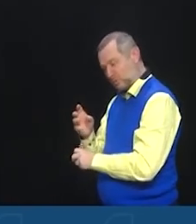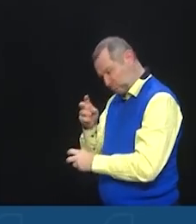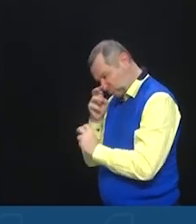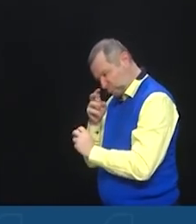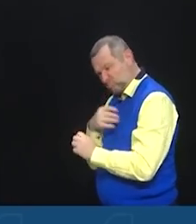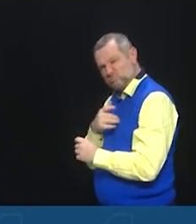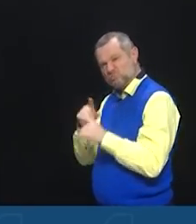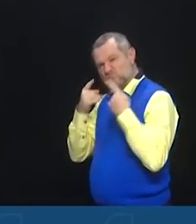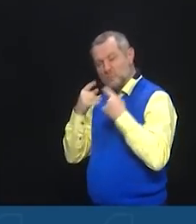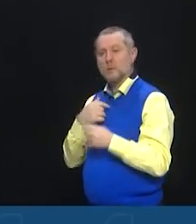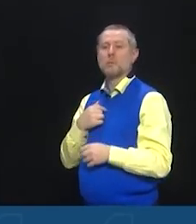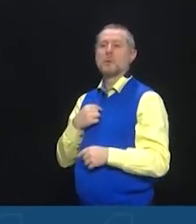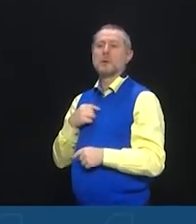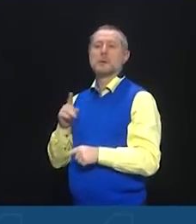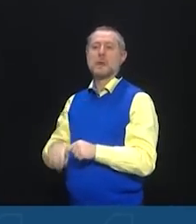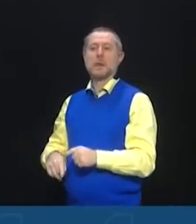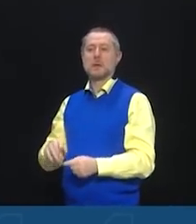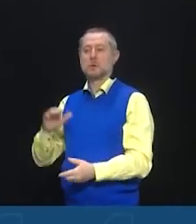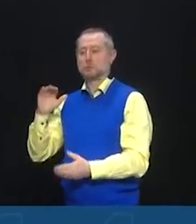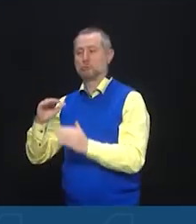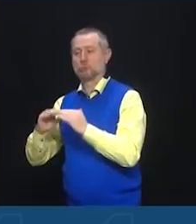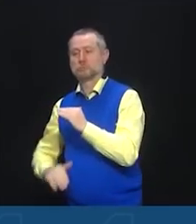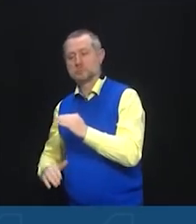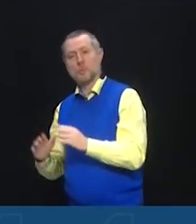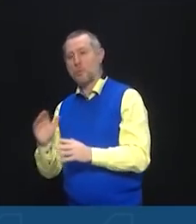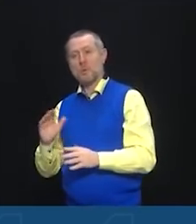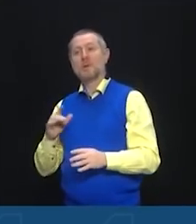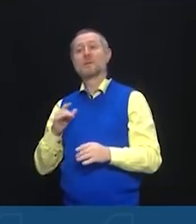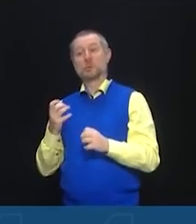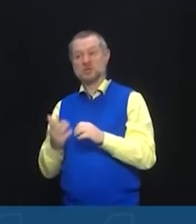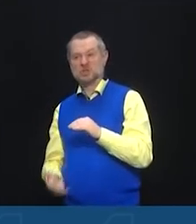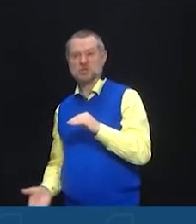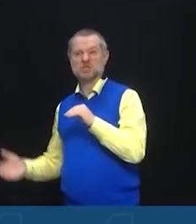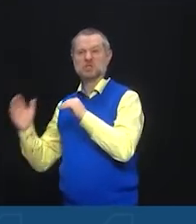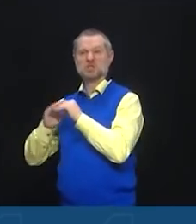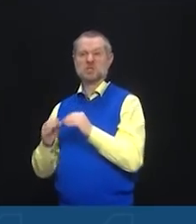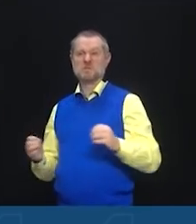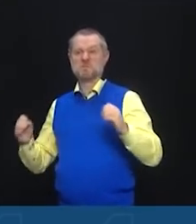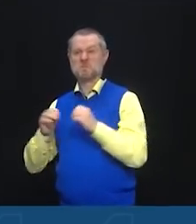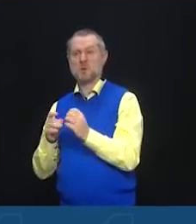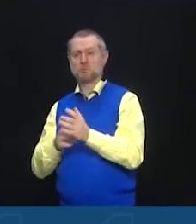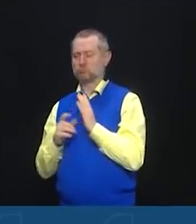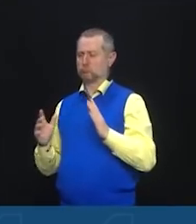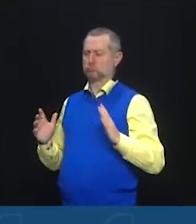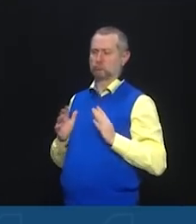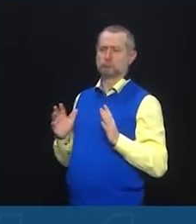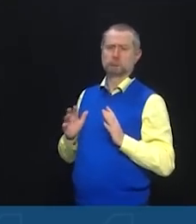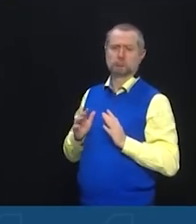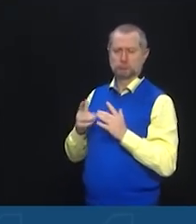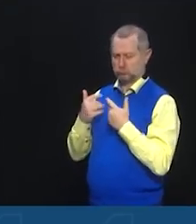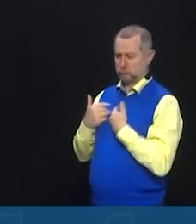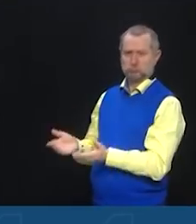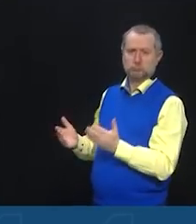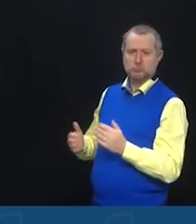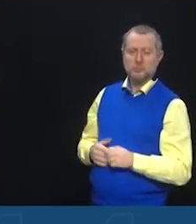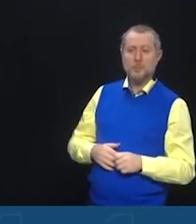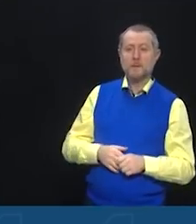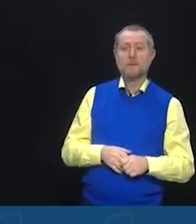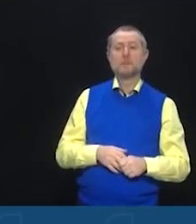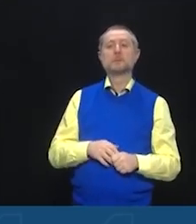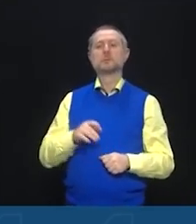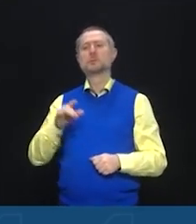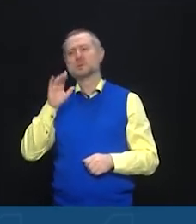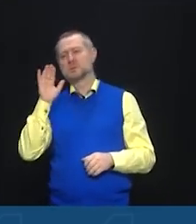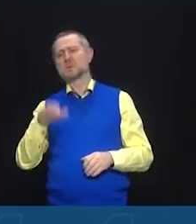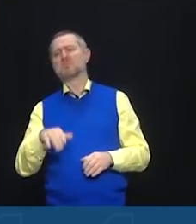restricted. No entity can be less restrictive than what the state of New York is doing. So that's the flexibility that's out there. So I think you'll be hearing, you can